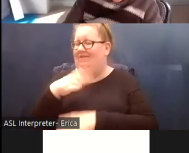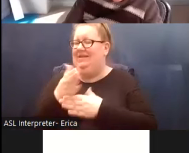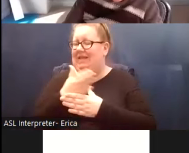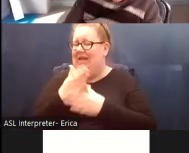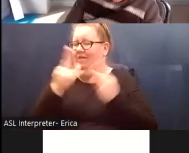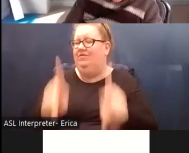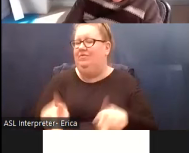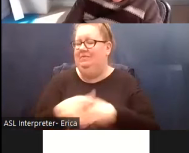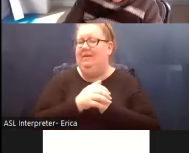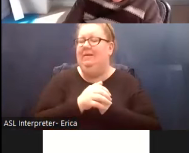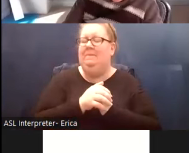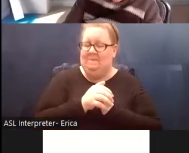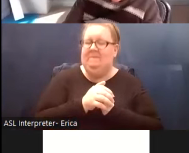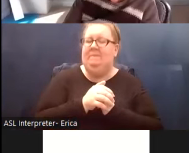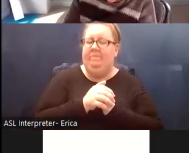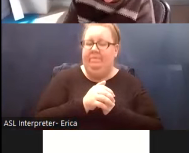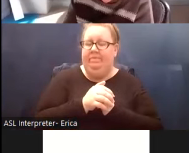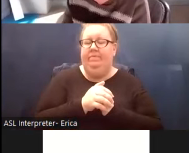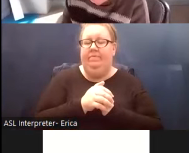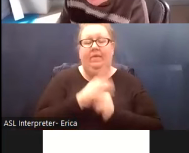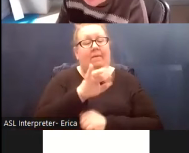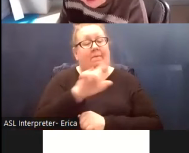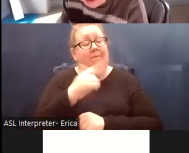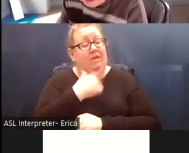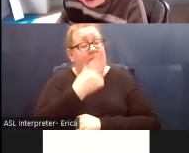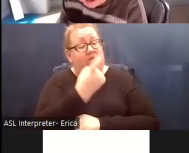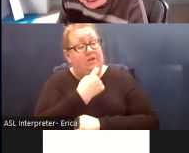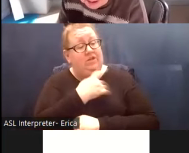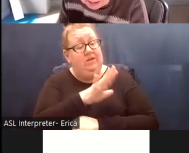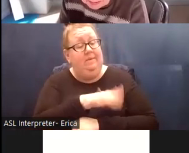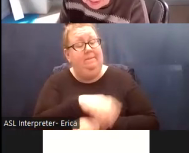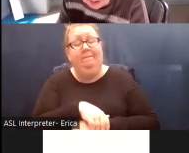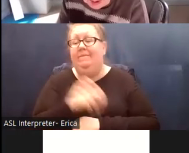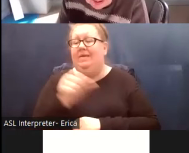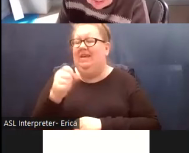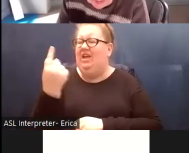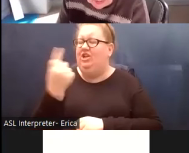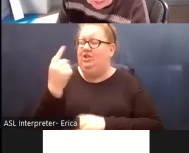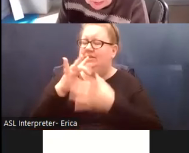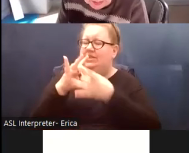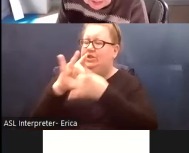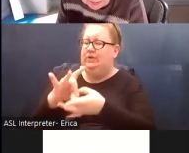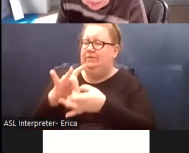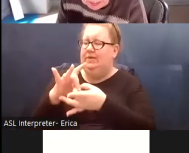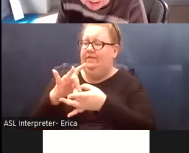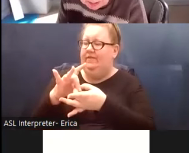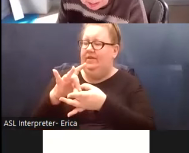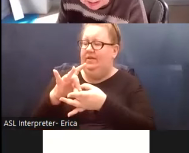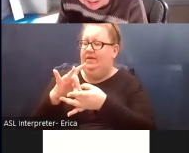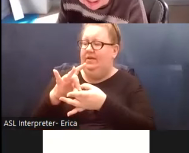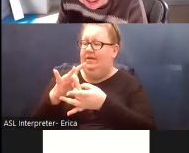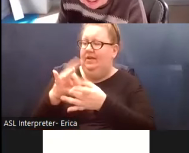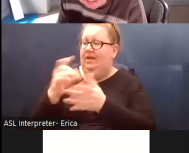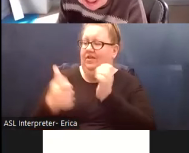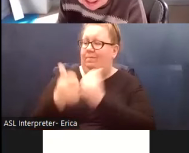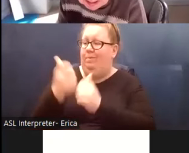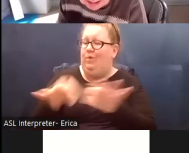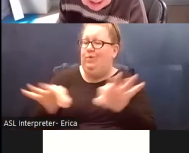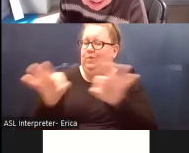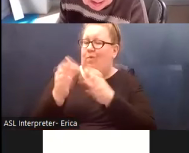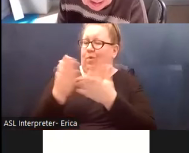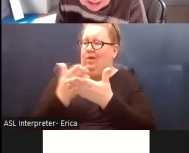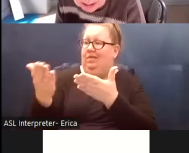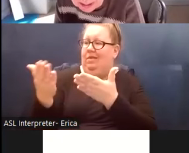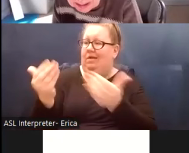Bill, you have a question? Comment? Yeah, well, just in terms of the most important thing to advance,